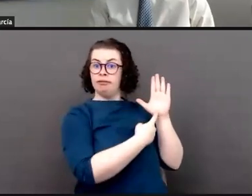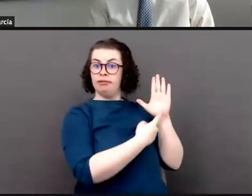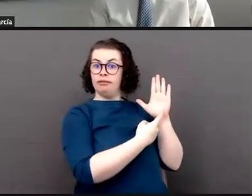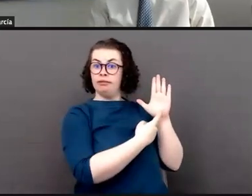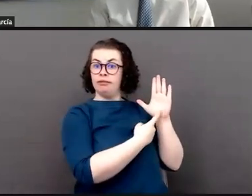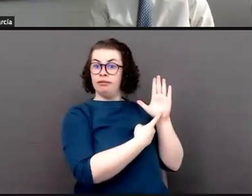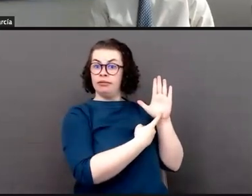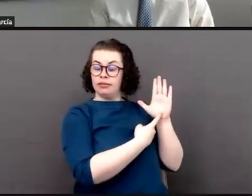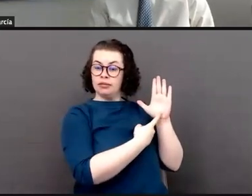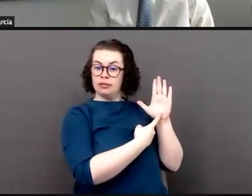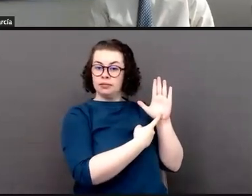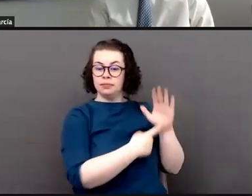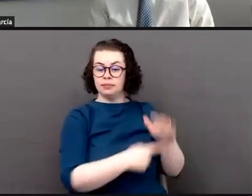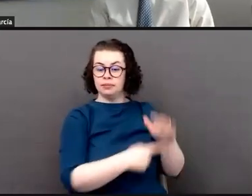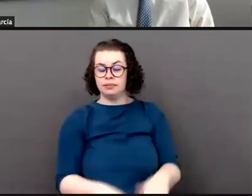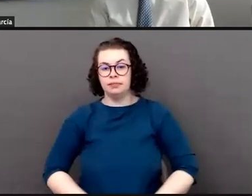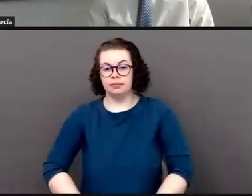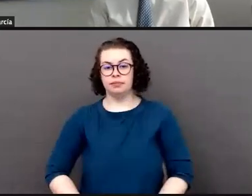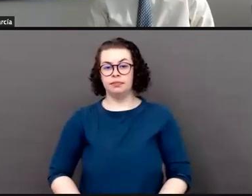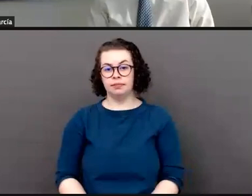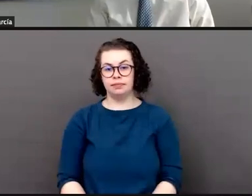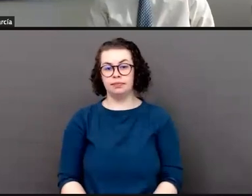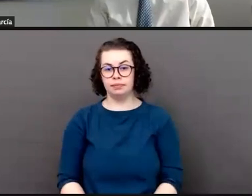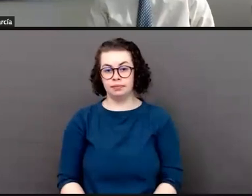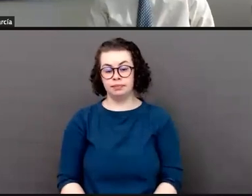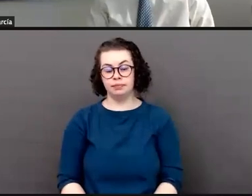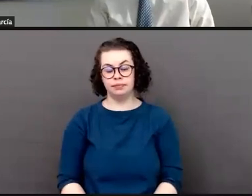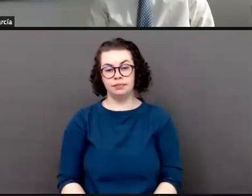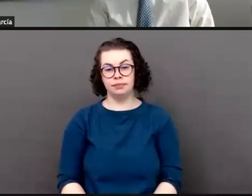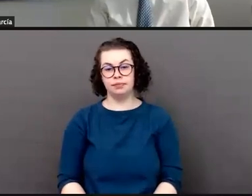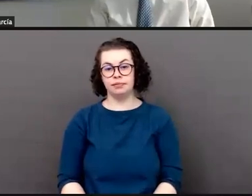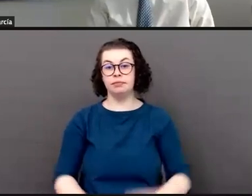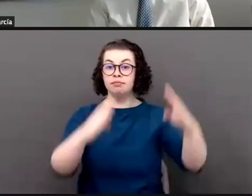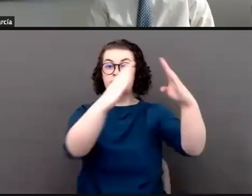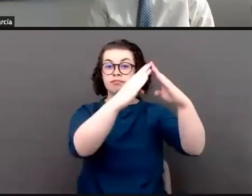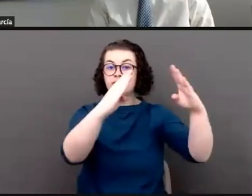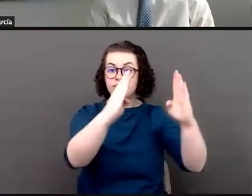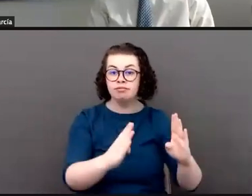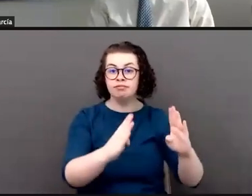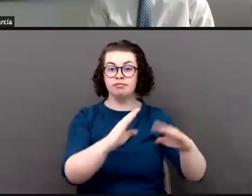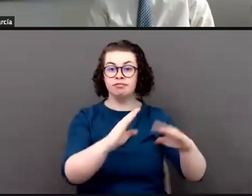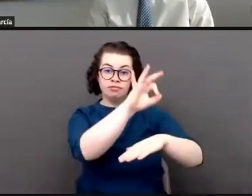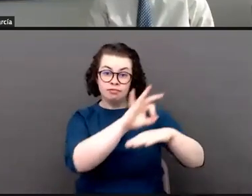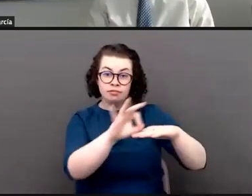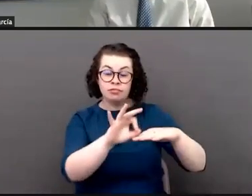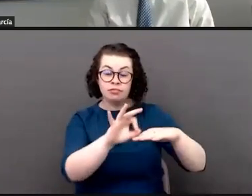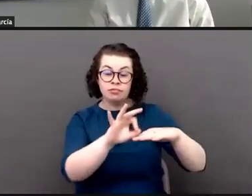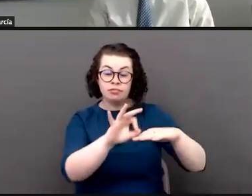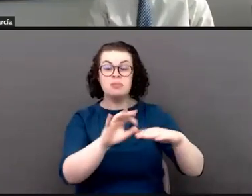the accessibility in building environment meaning the same thing in all the countries